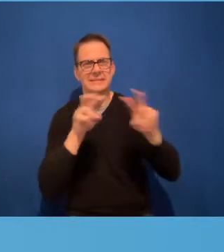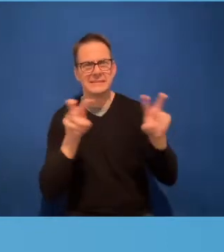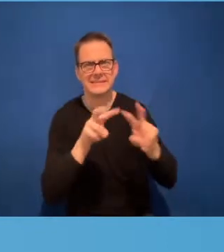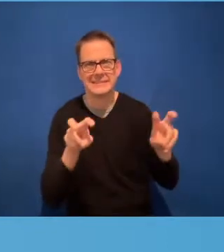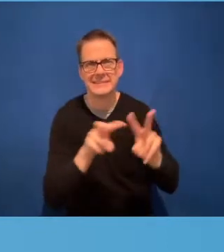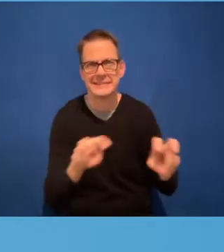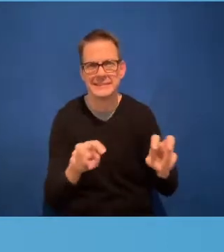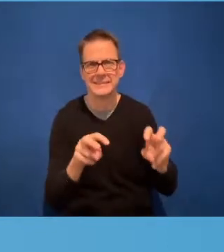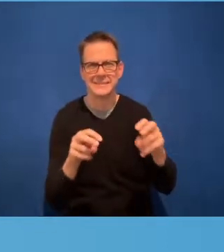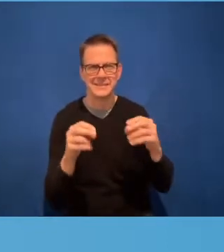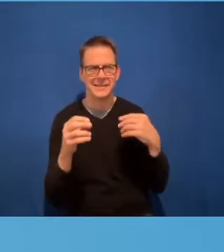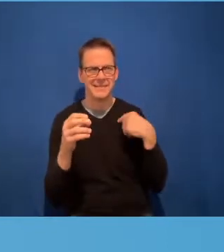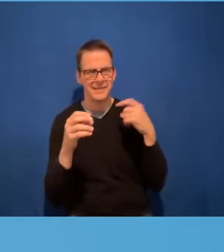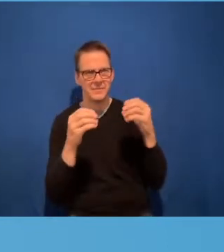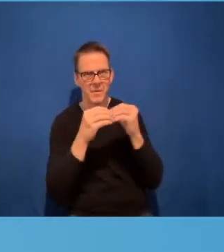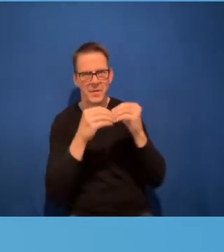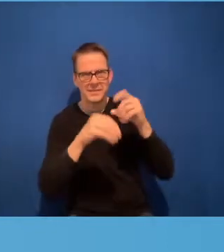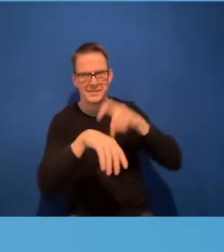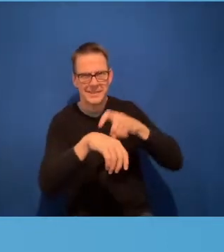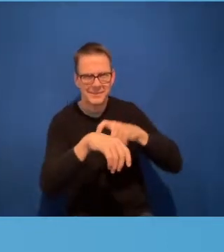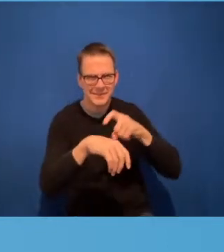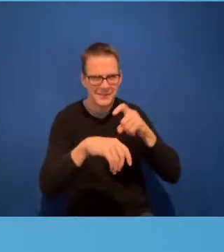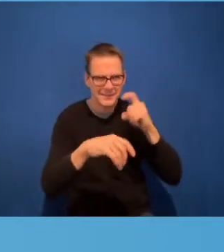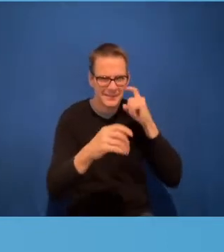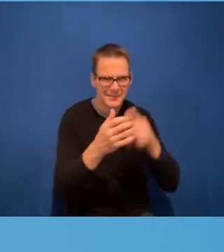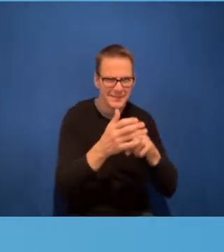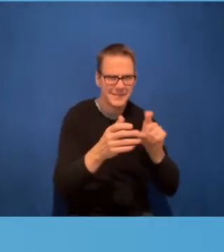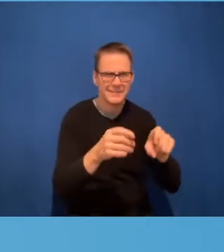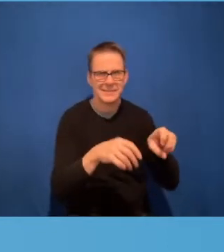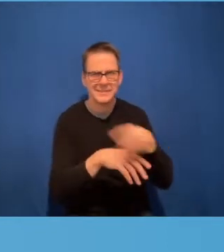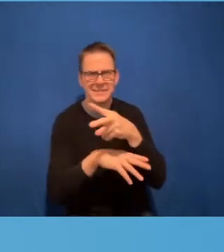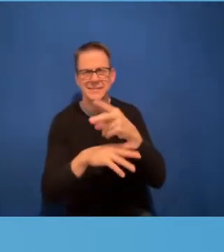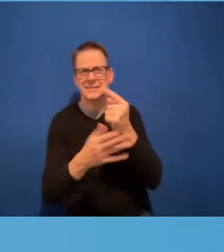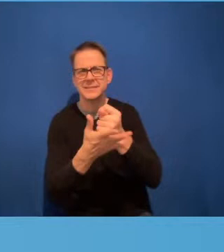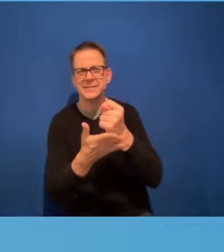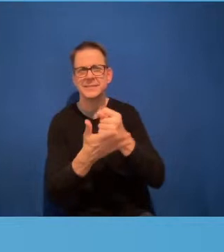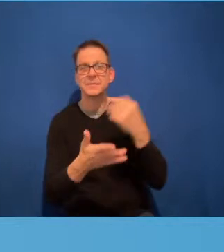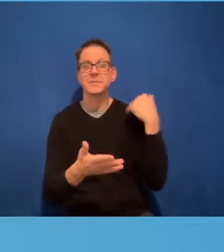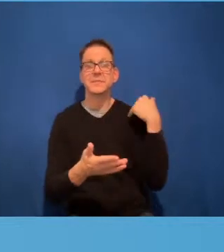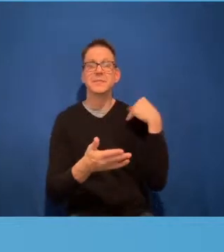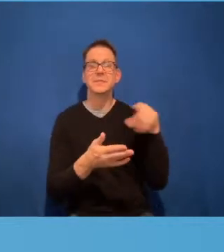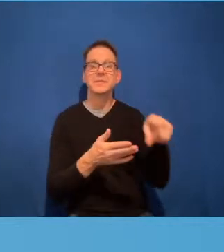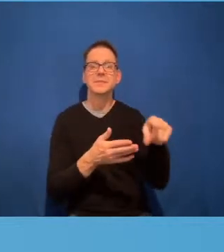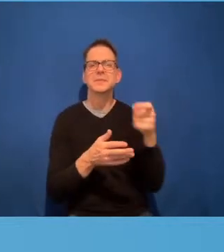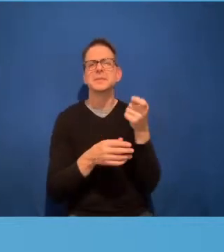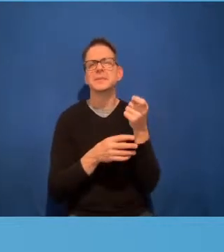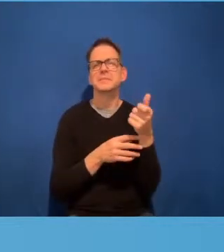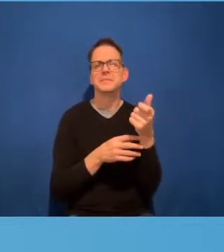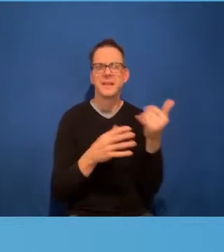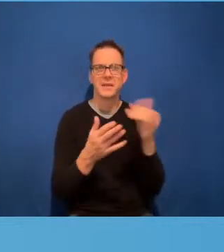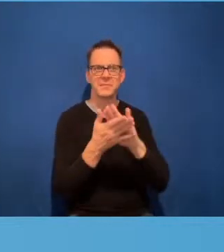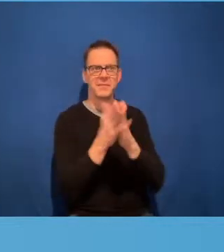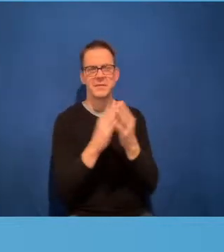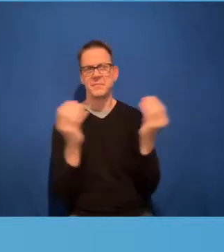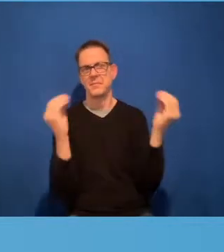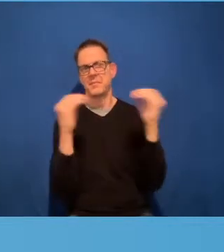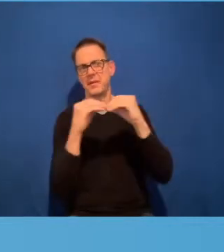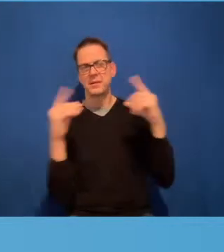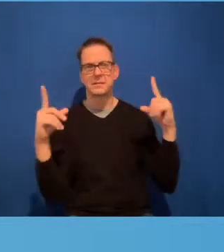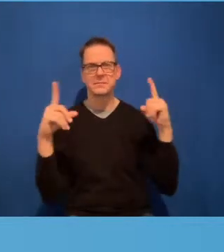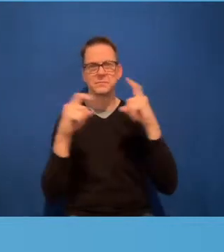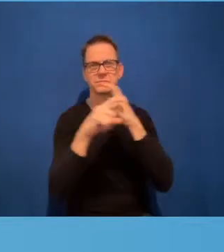the different kinds of therapy and so on. So the complexity of the average patient is about threefold what it was before the